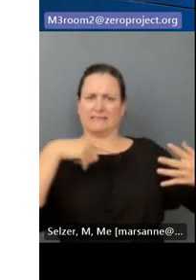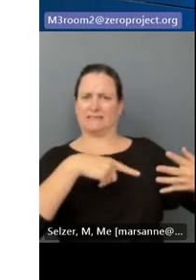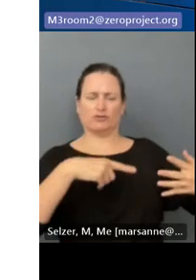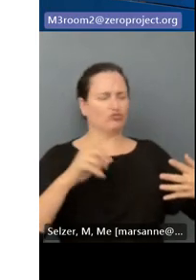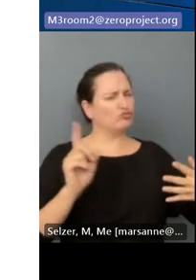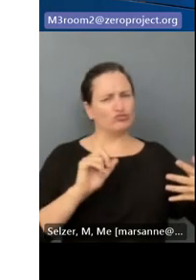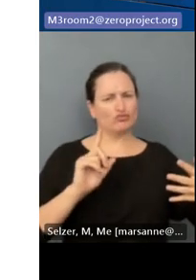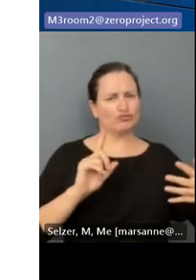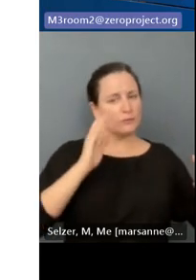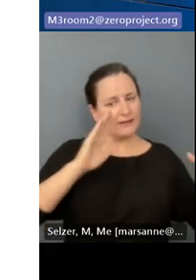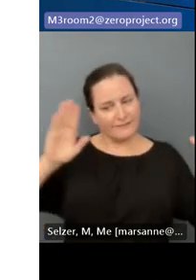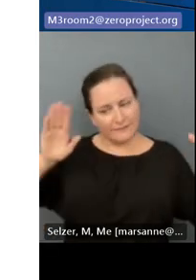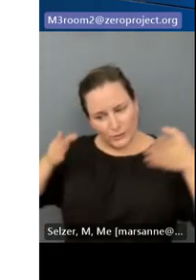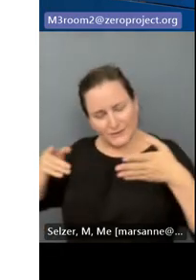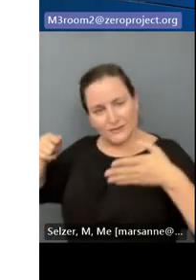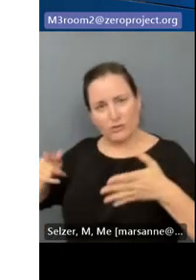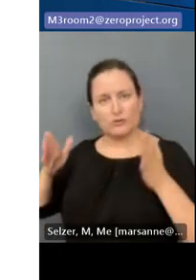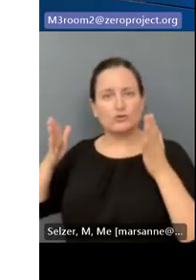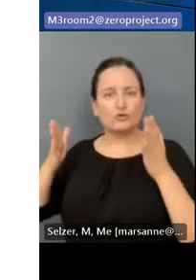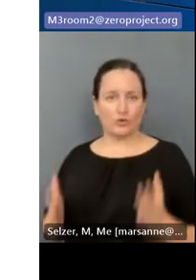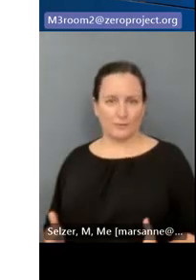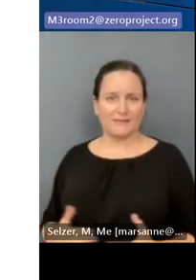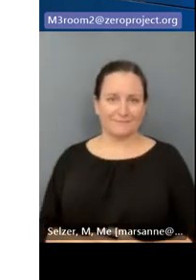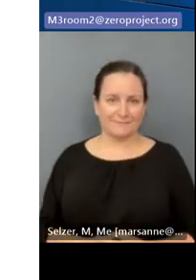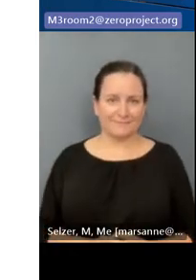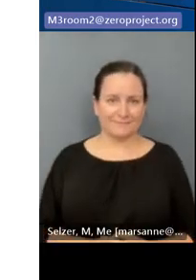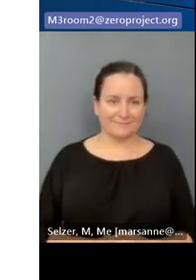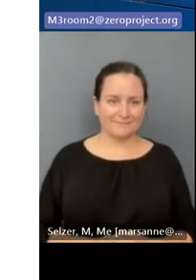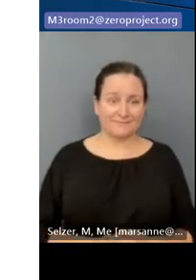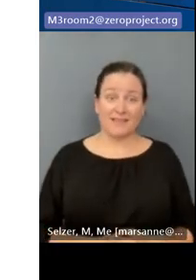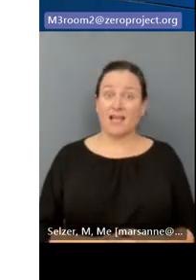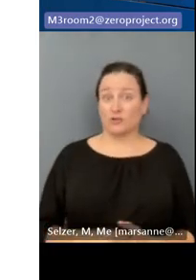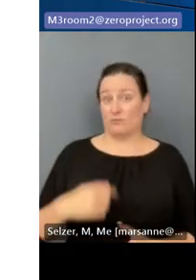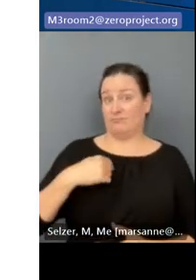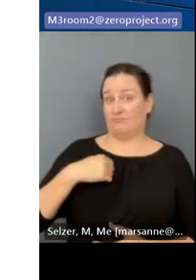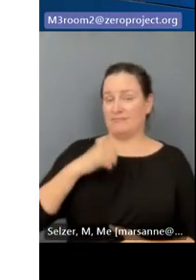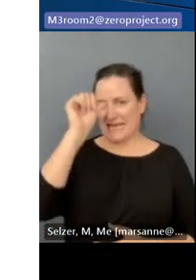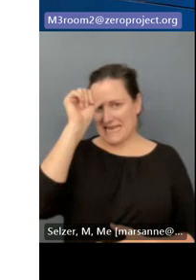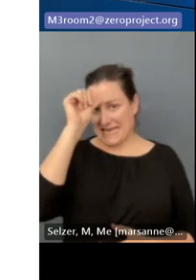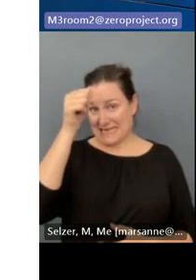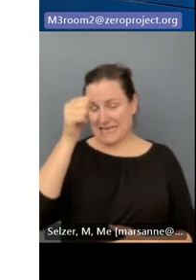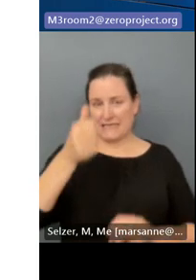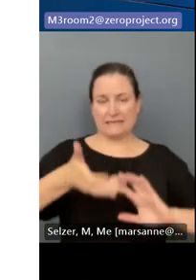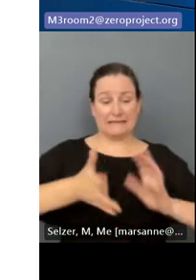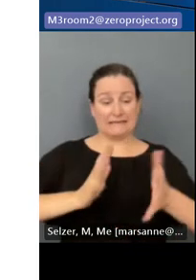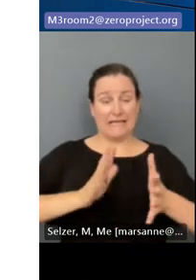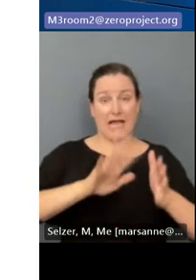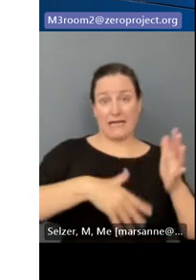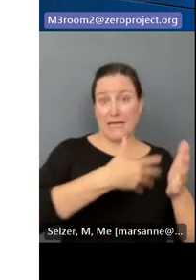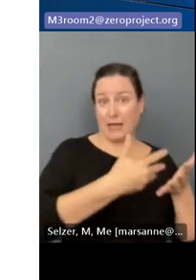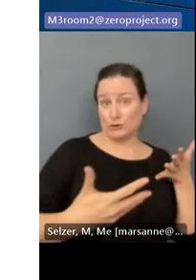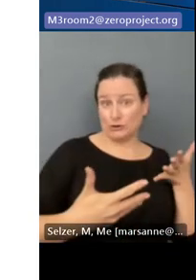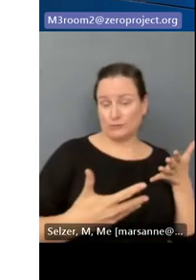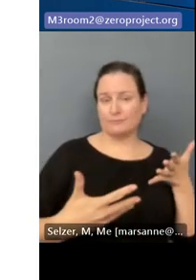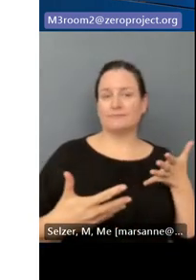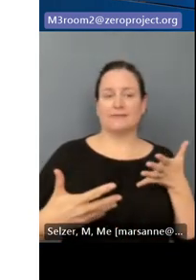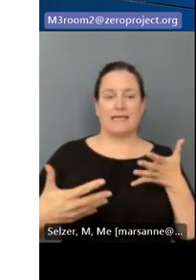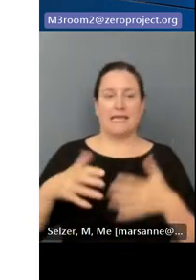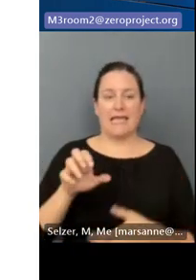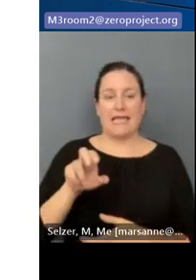And this is what we care to address at Indian Sign Language Enabled Virtual Laboratory